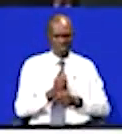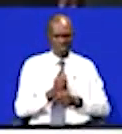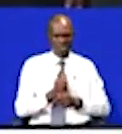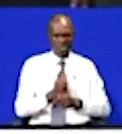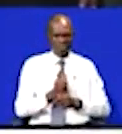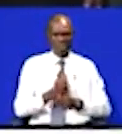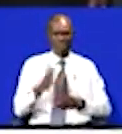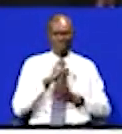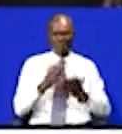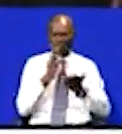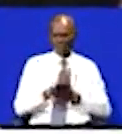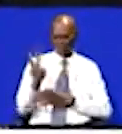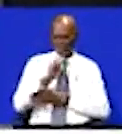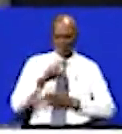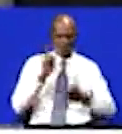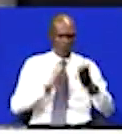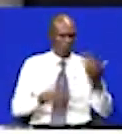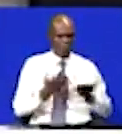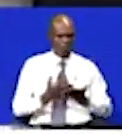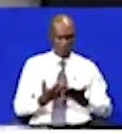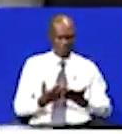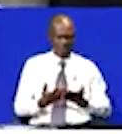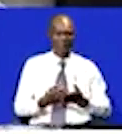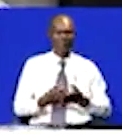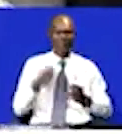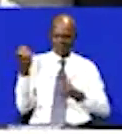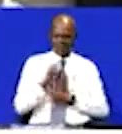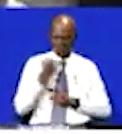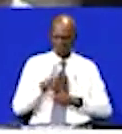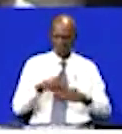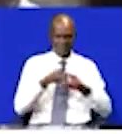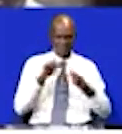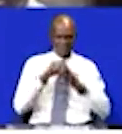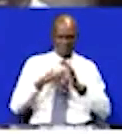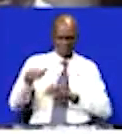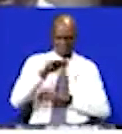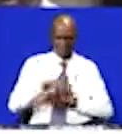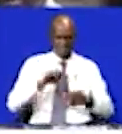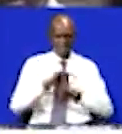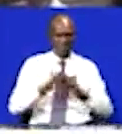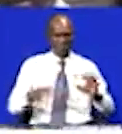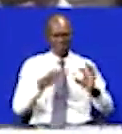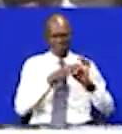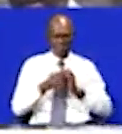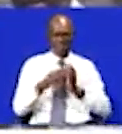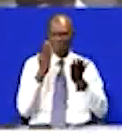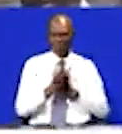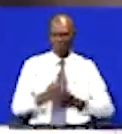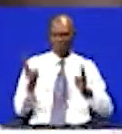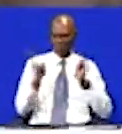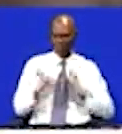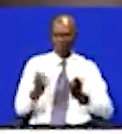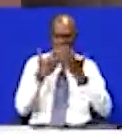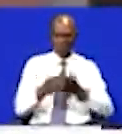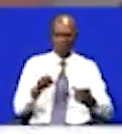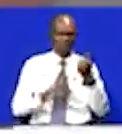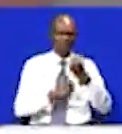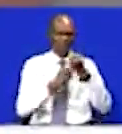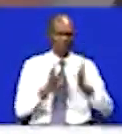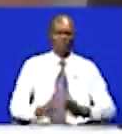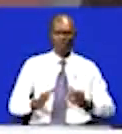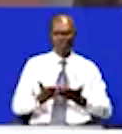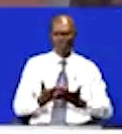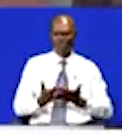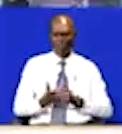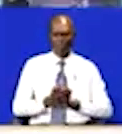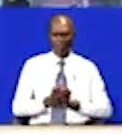review and look at what's far achieved and areas of collaboration or cooperation. We are very grateful to all the scholars